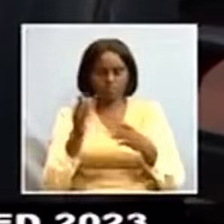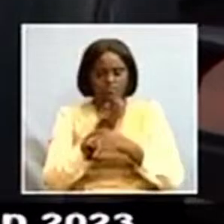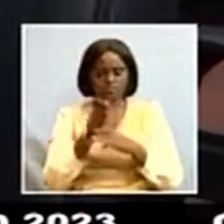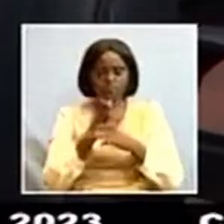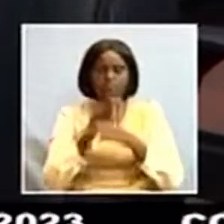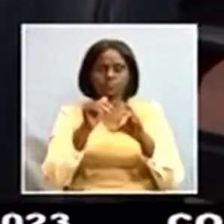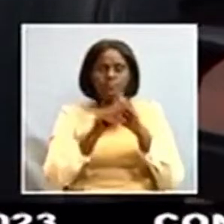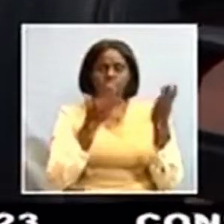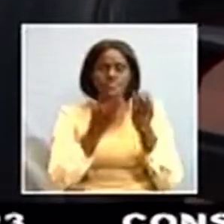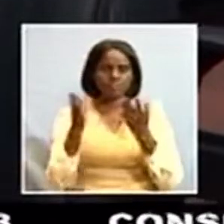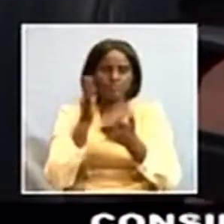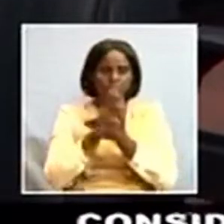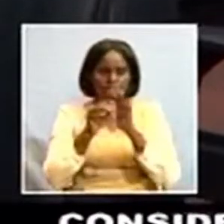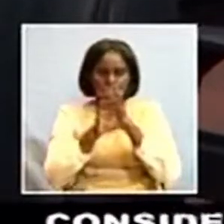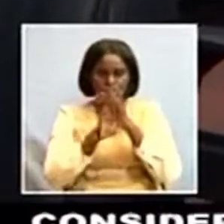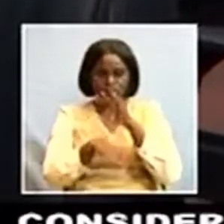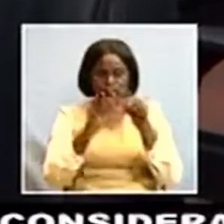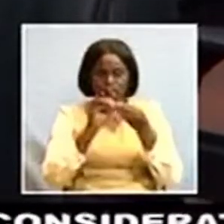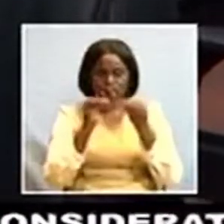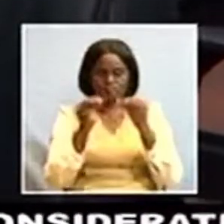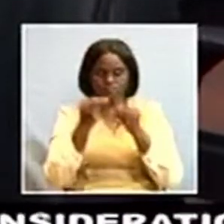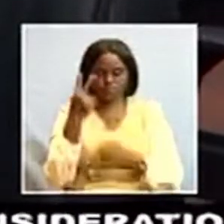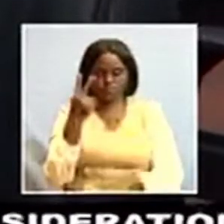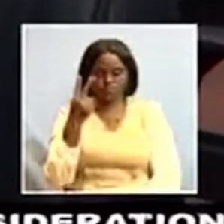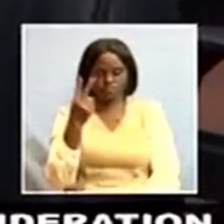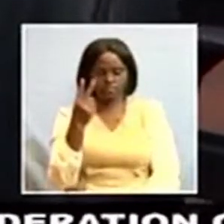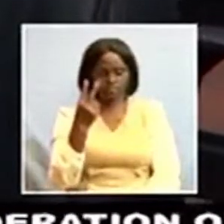bus station under phase 2.